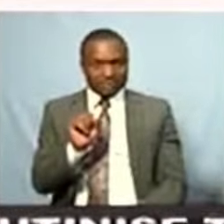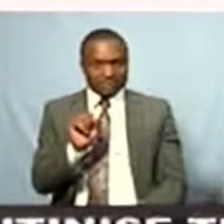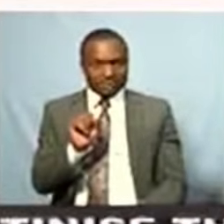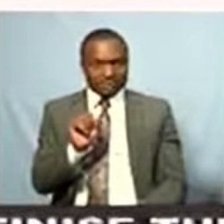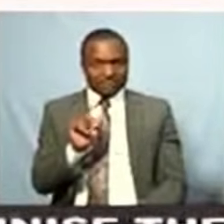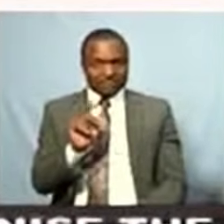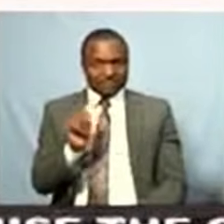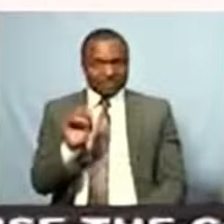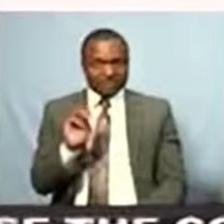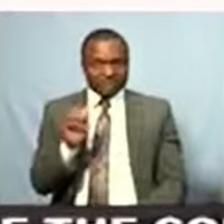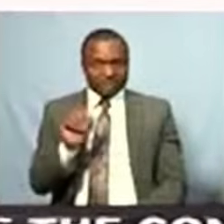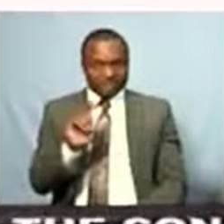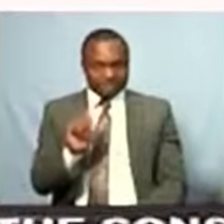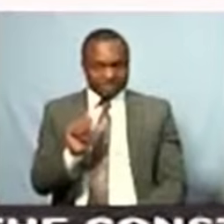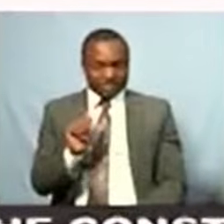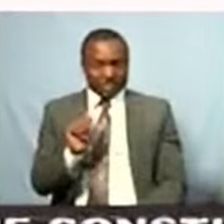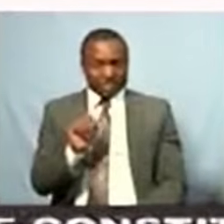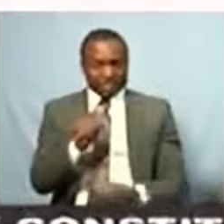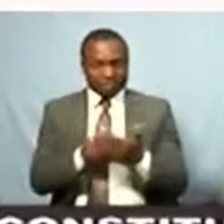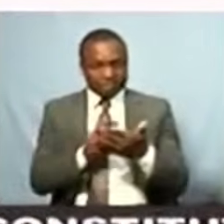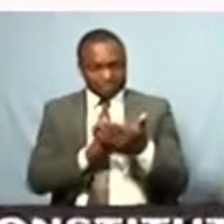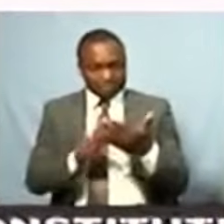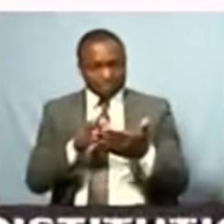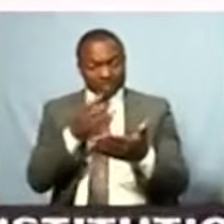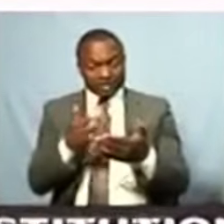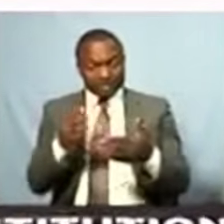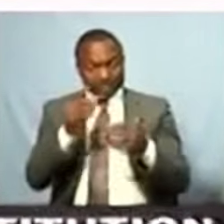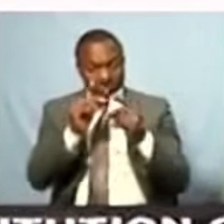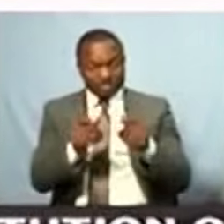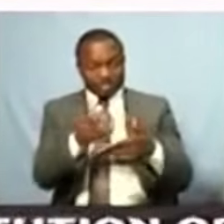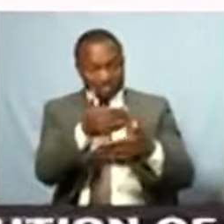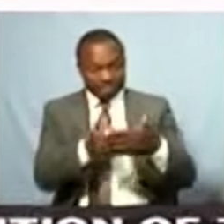saying when things have reached this stage,